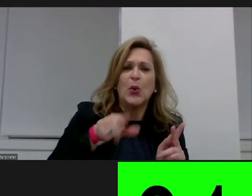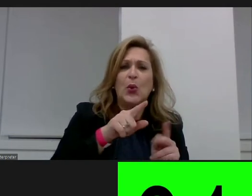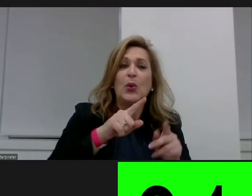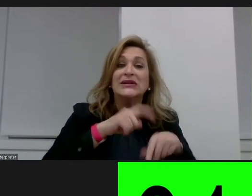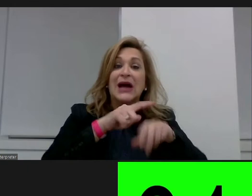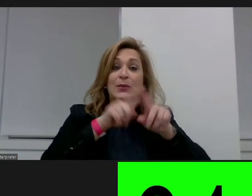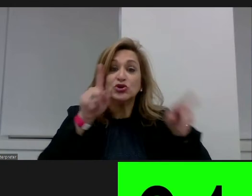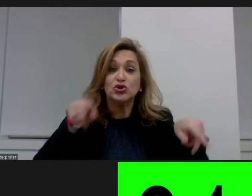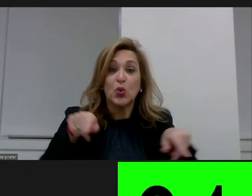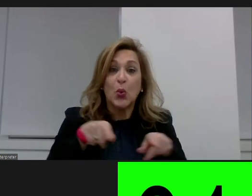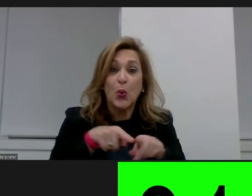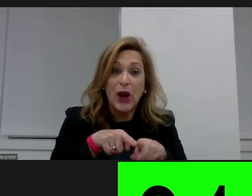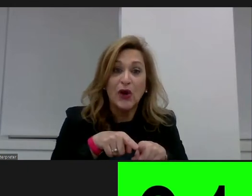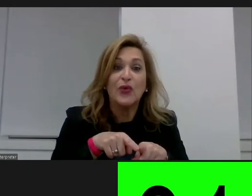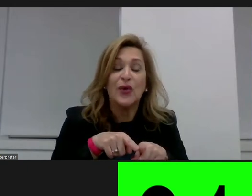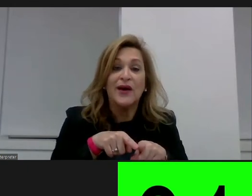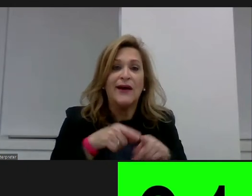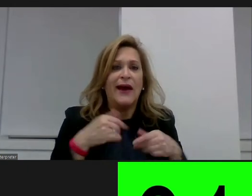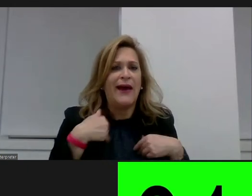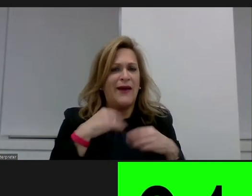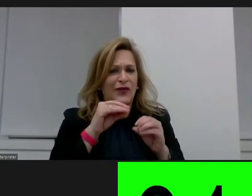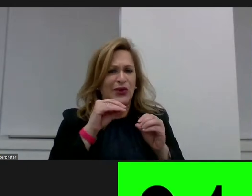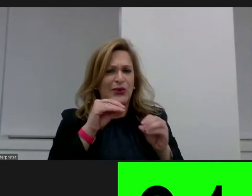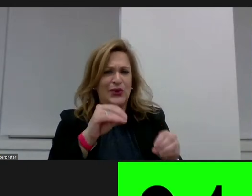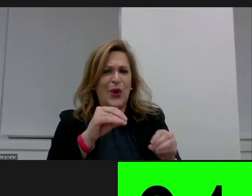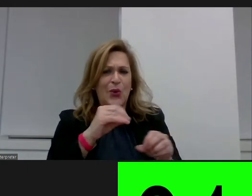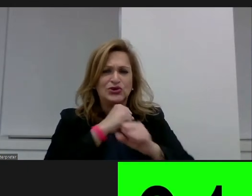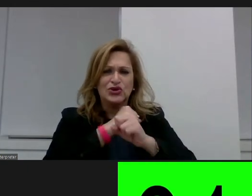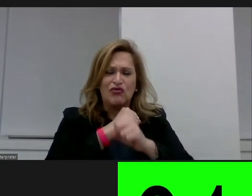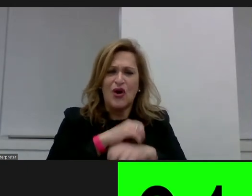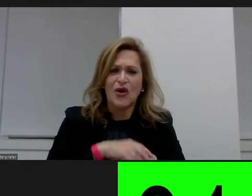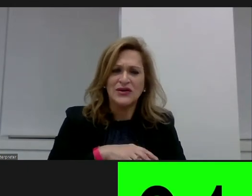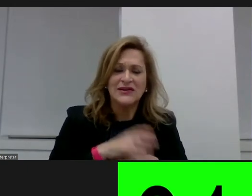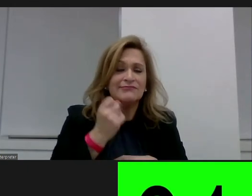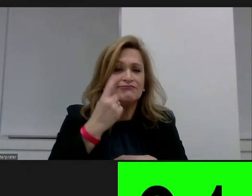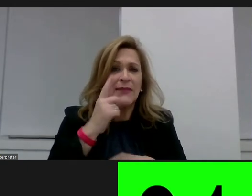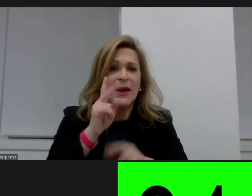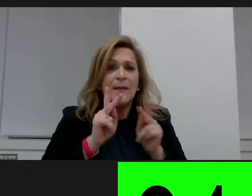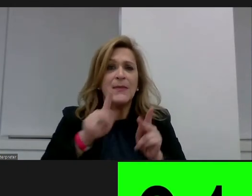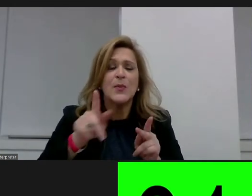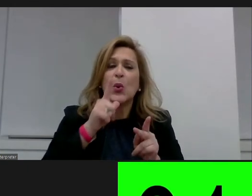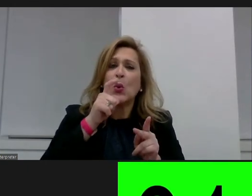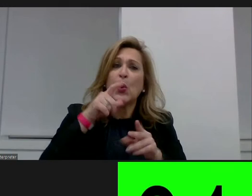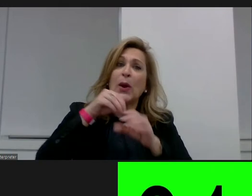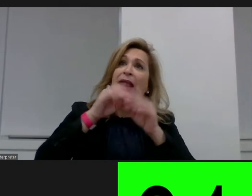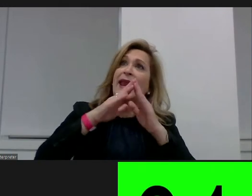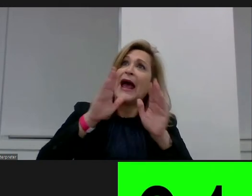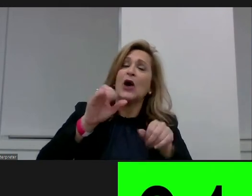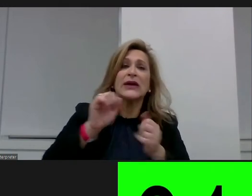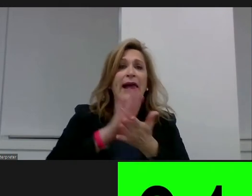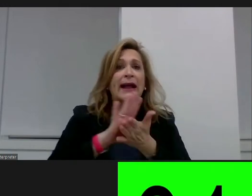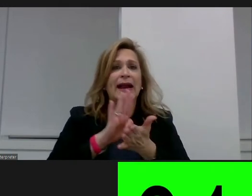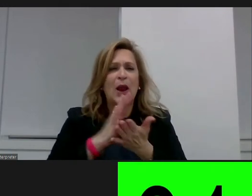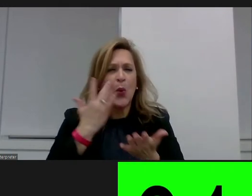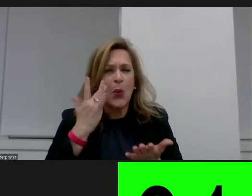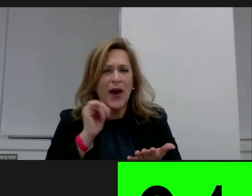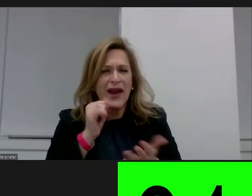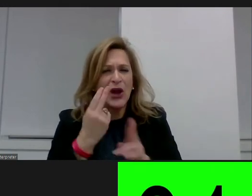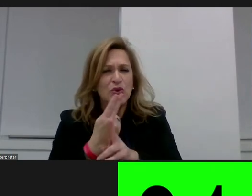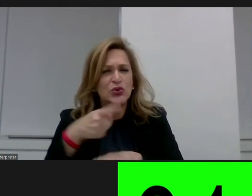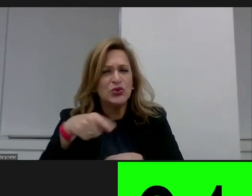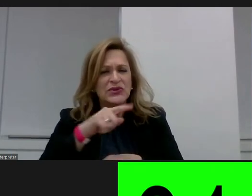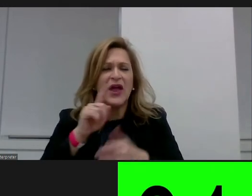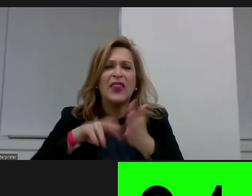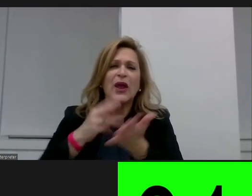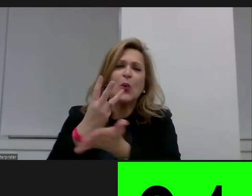million spent on contractors to do disinfecting while you have cleaners in-house who could have done the job? Those are just some examples of the wasteful